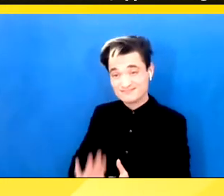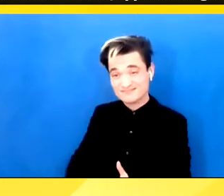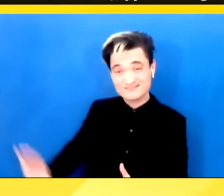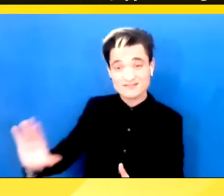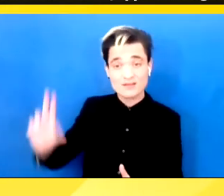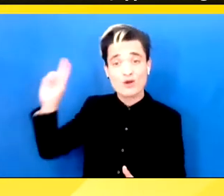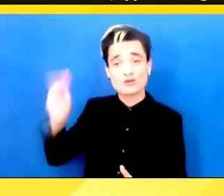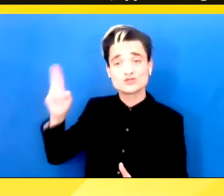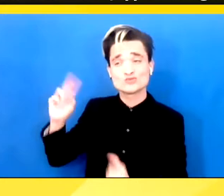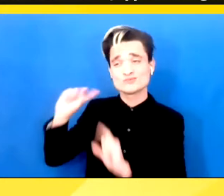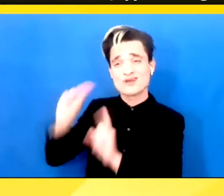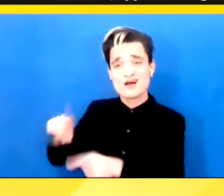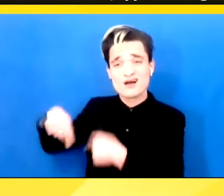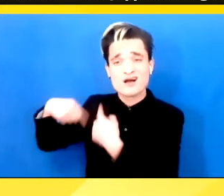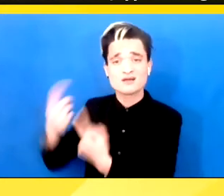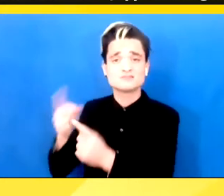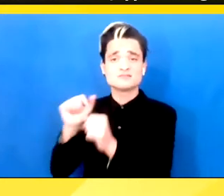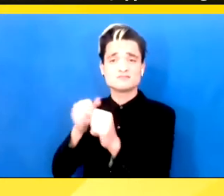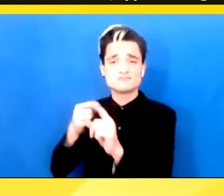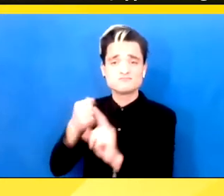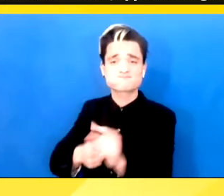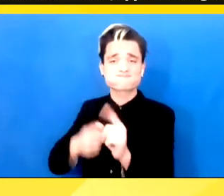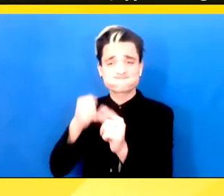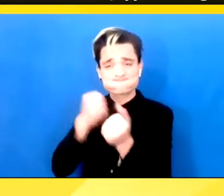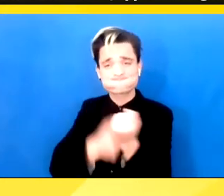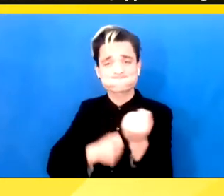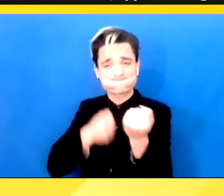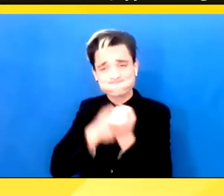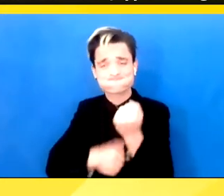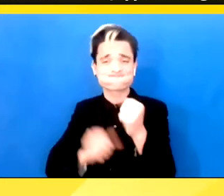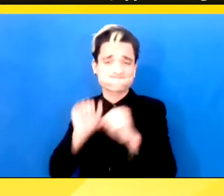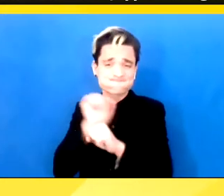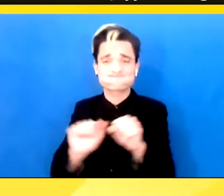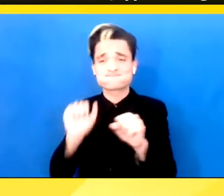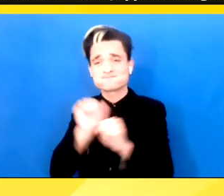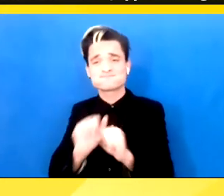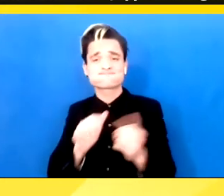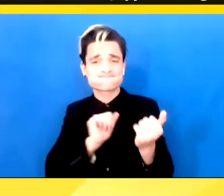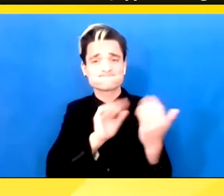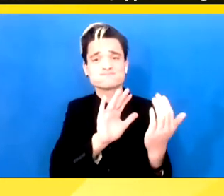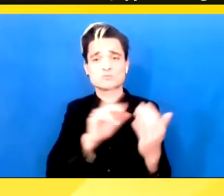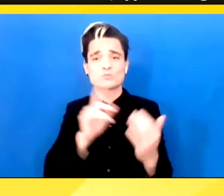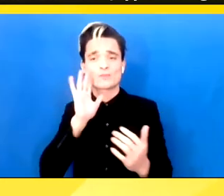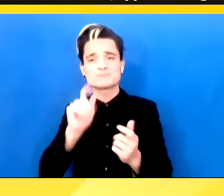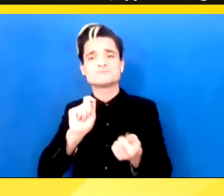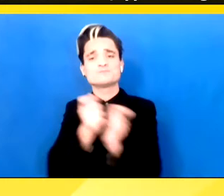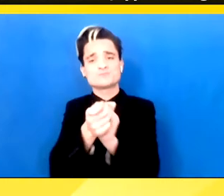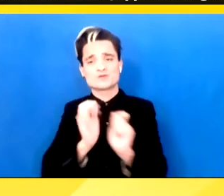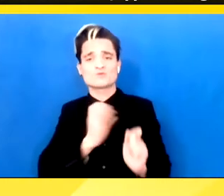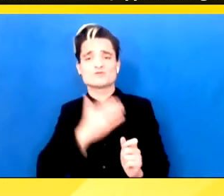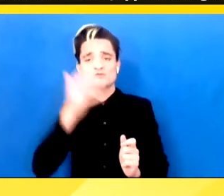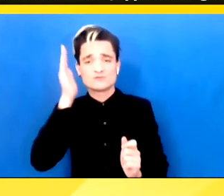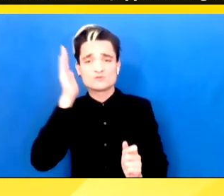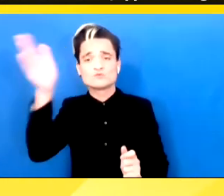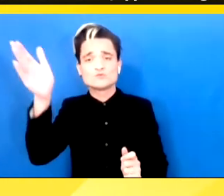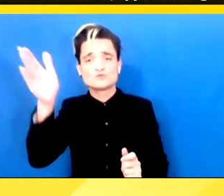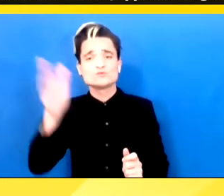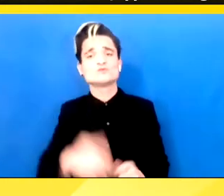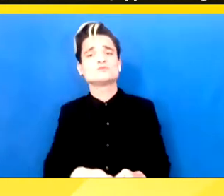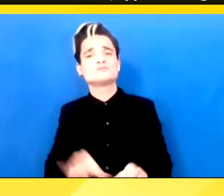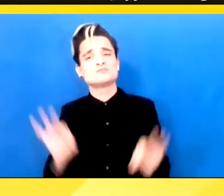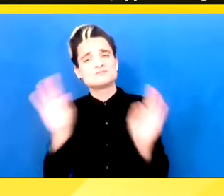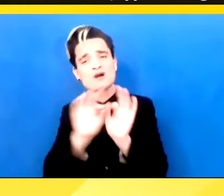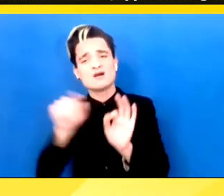the nation. So today I call on people to get those calls made to their senators, to talk about the